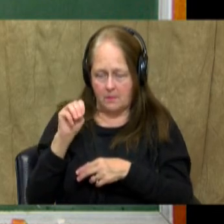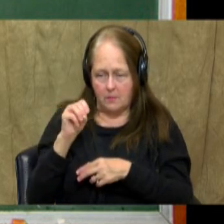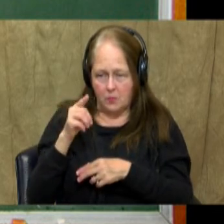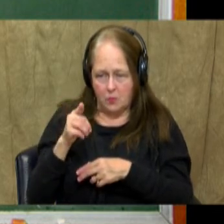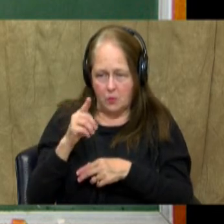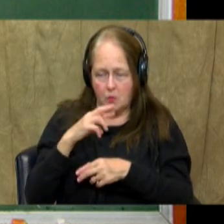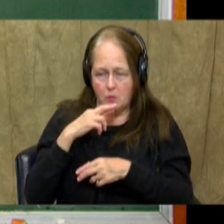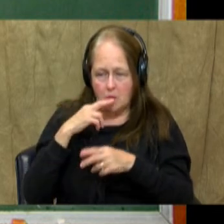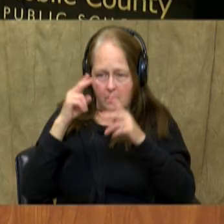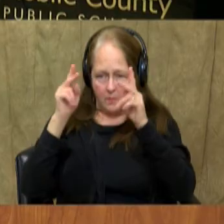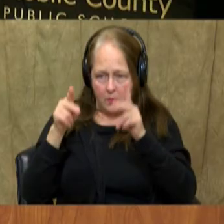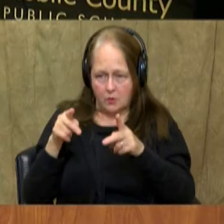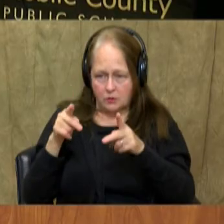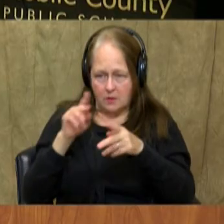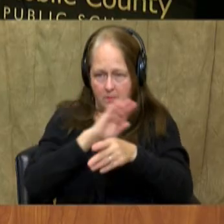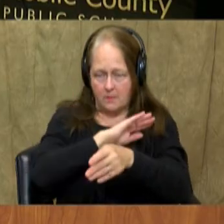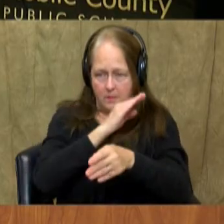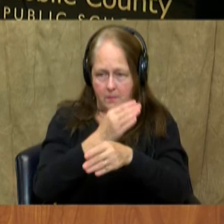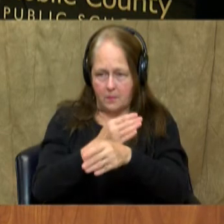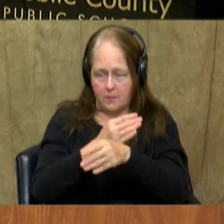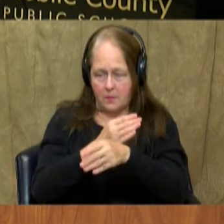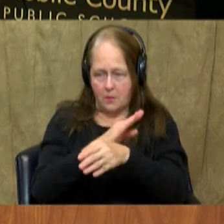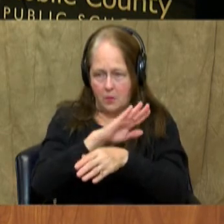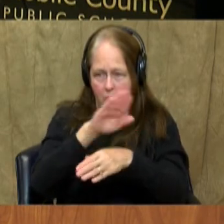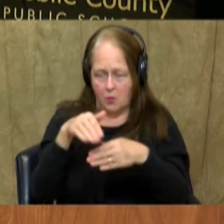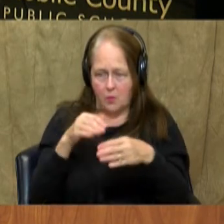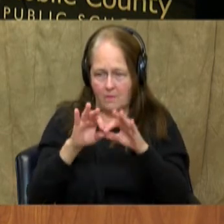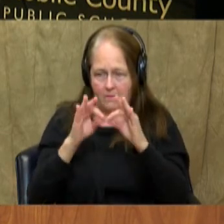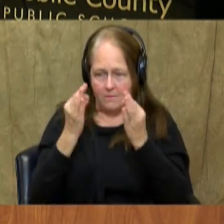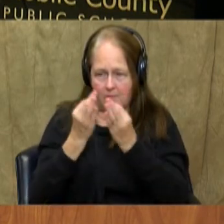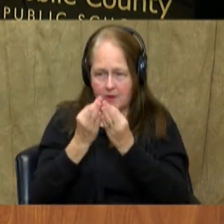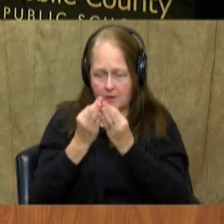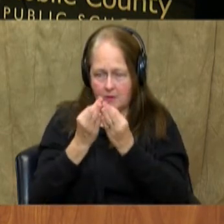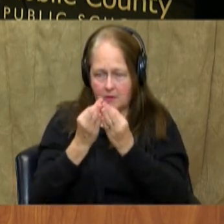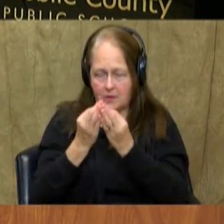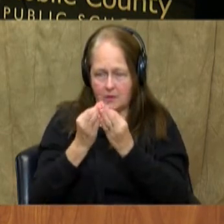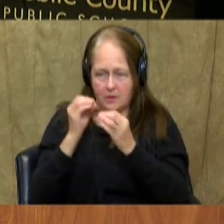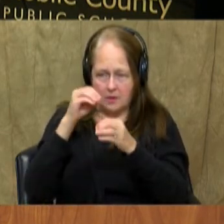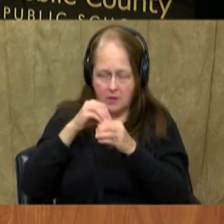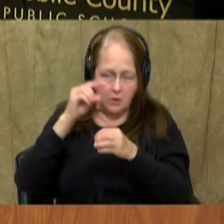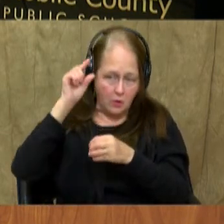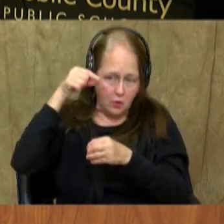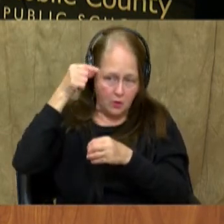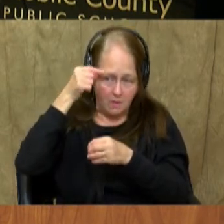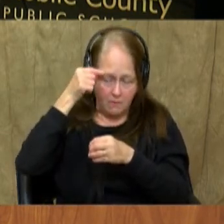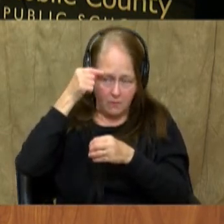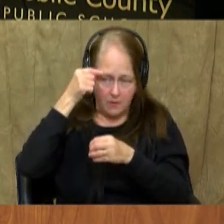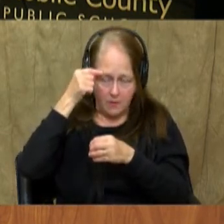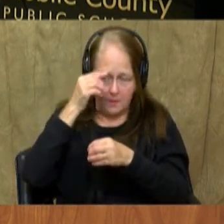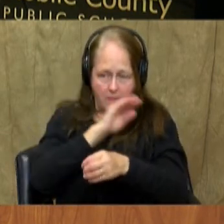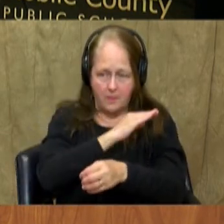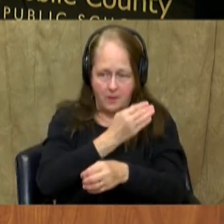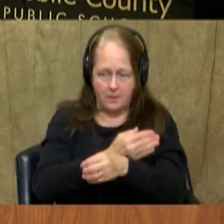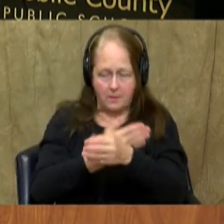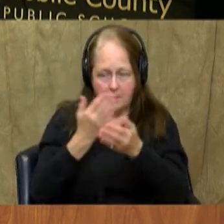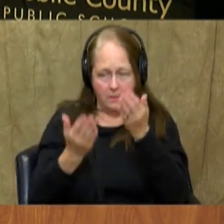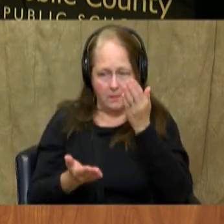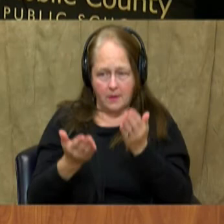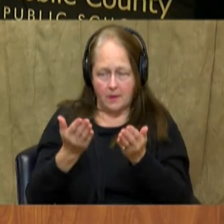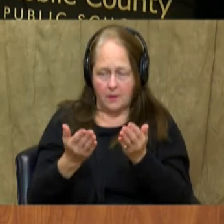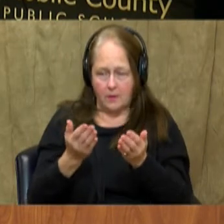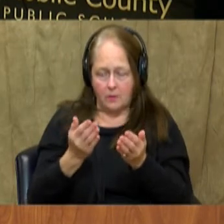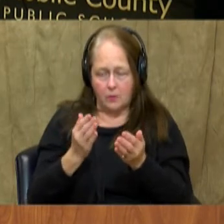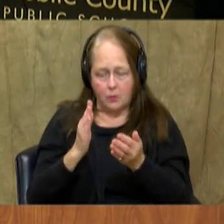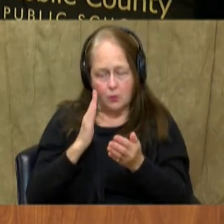you are a person in power and you put your own family members into government positions that they may or may not necessarily